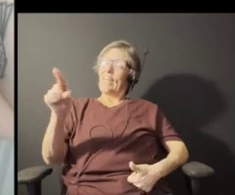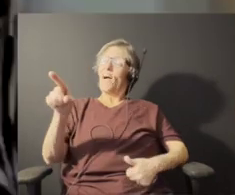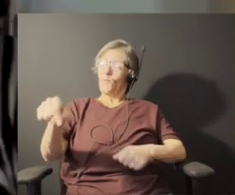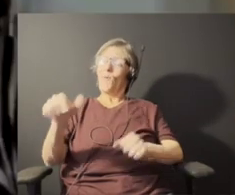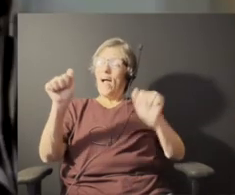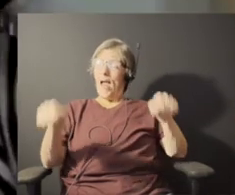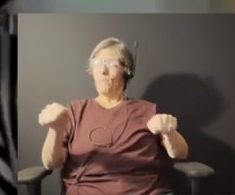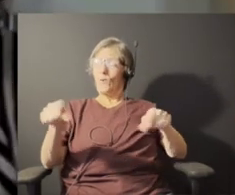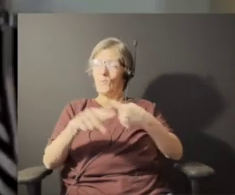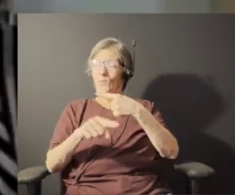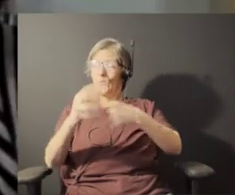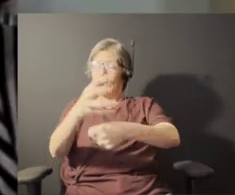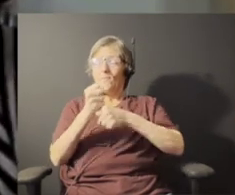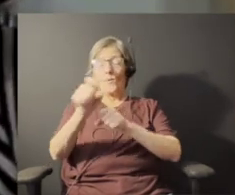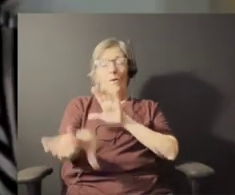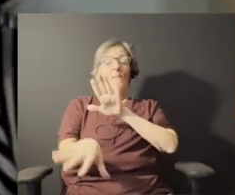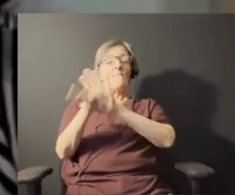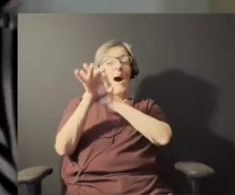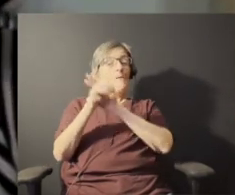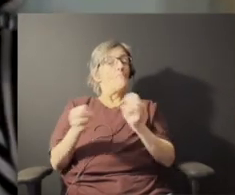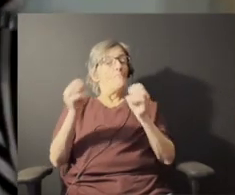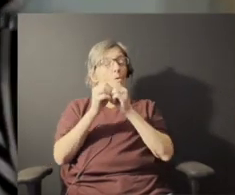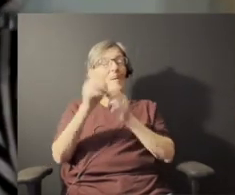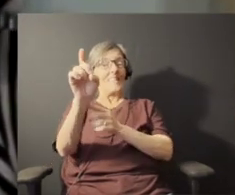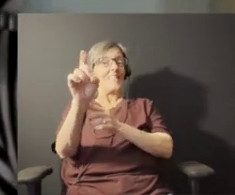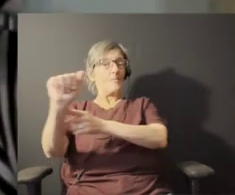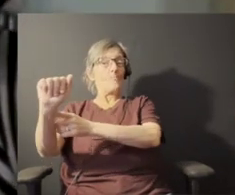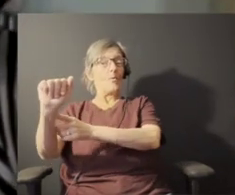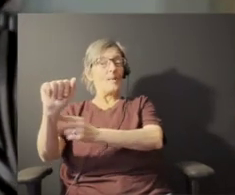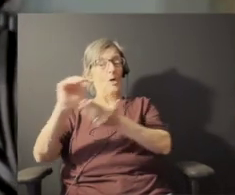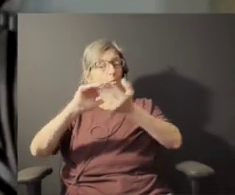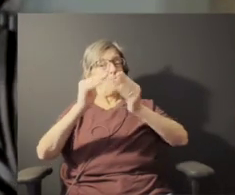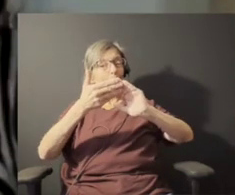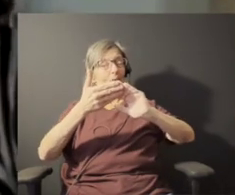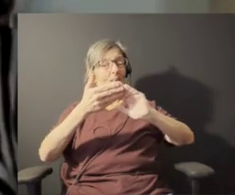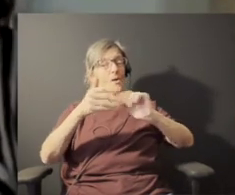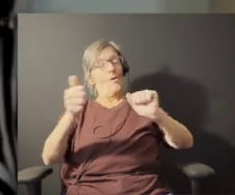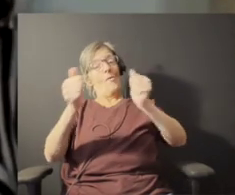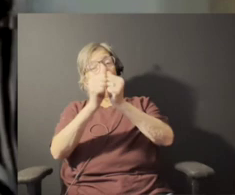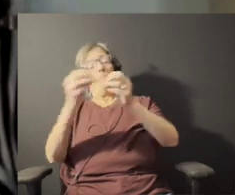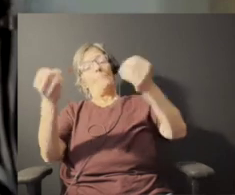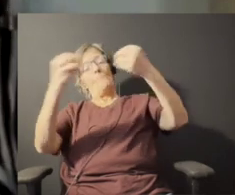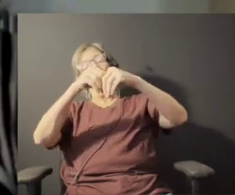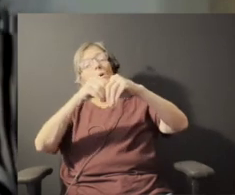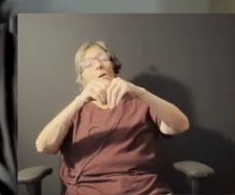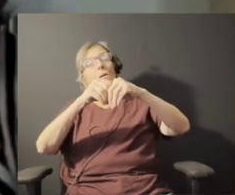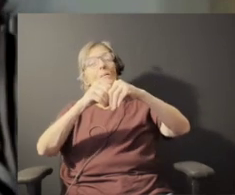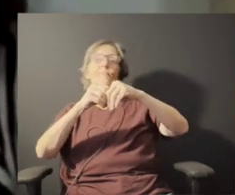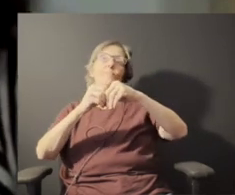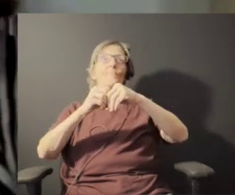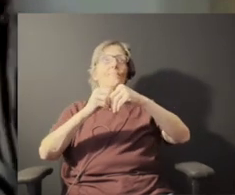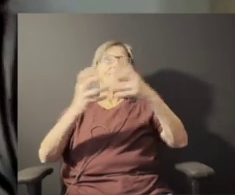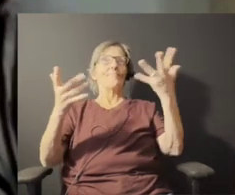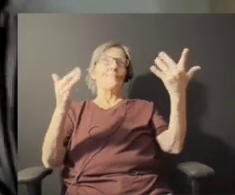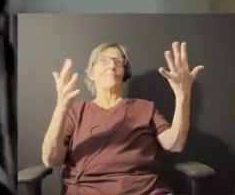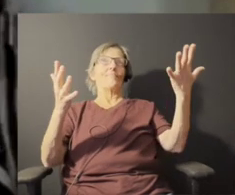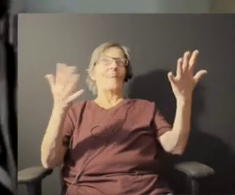were able to. And maybe you'll find more of the disability community with a little bit more, I don't know,